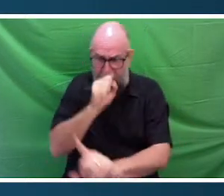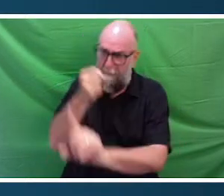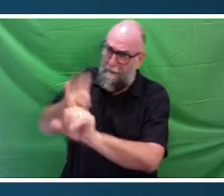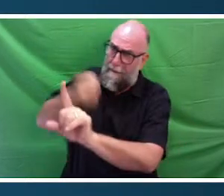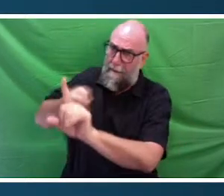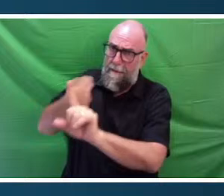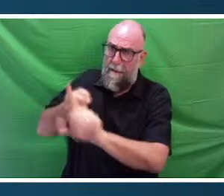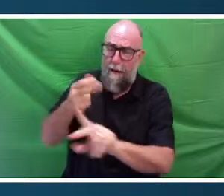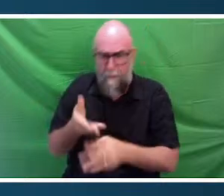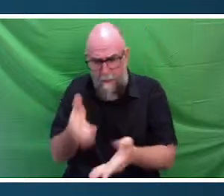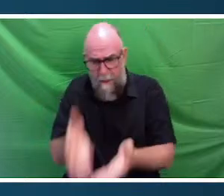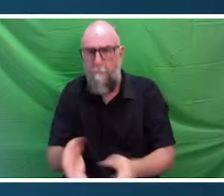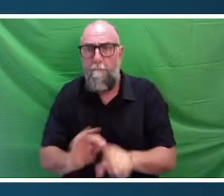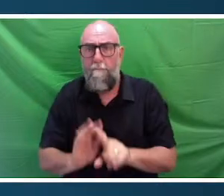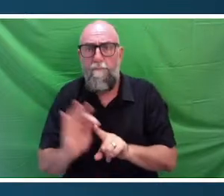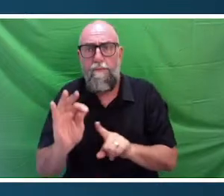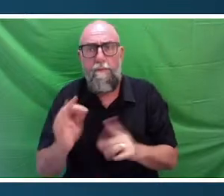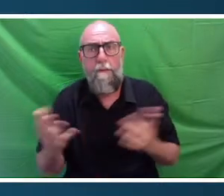suffering?